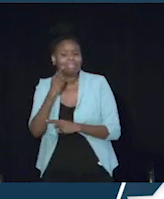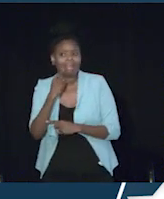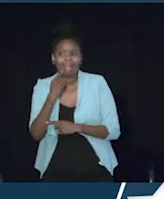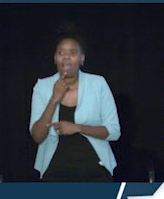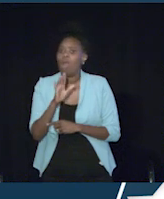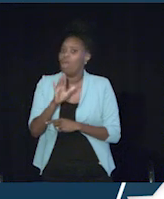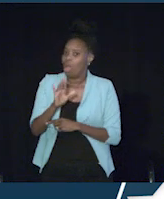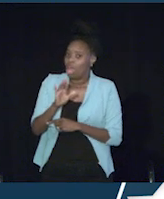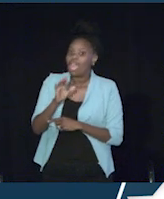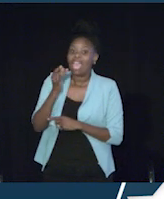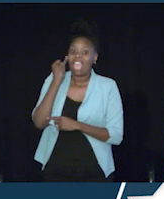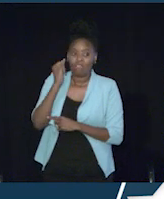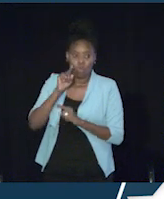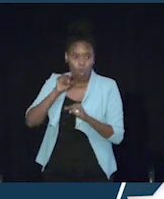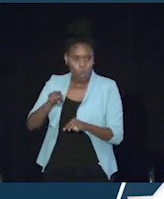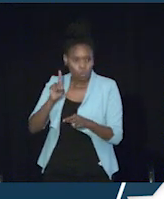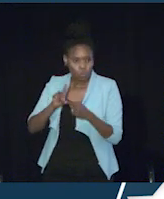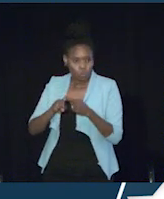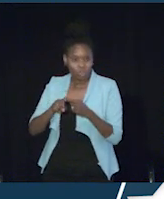the aphasia center." So